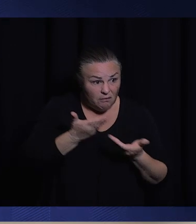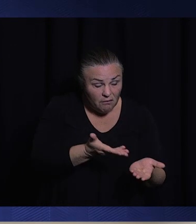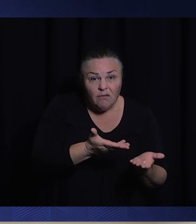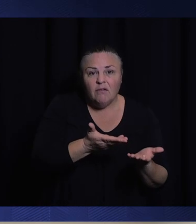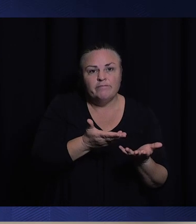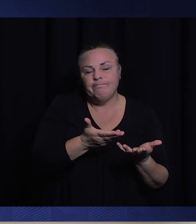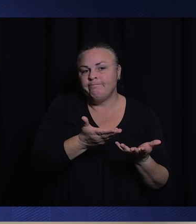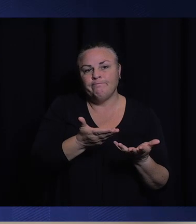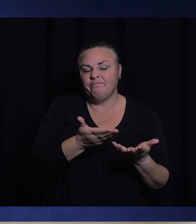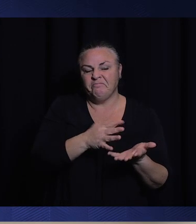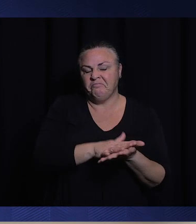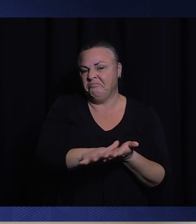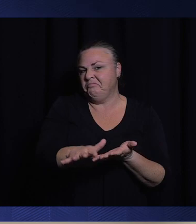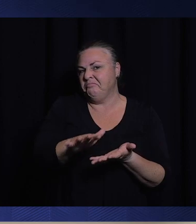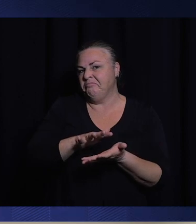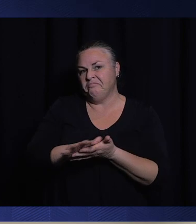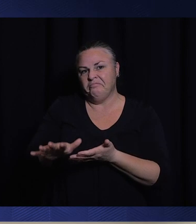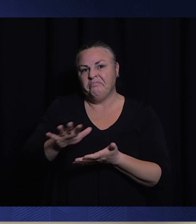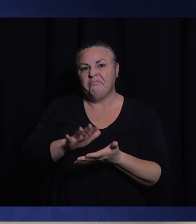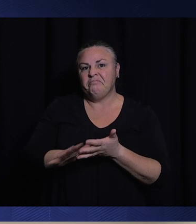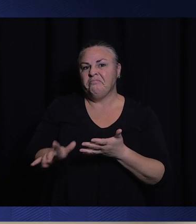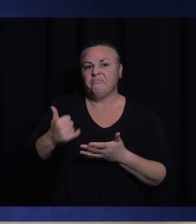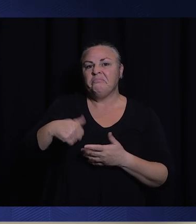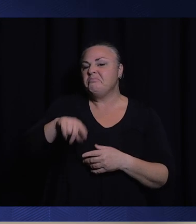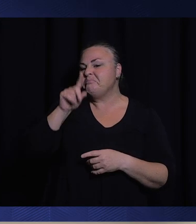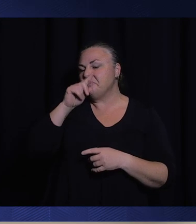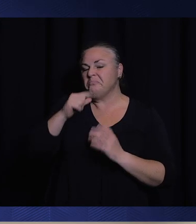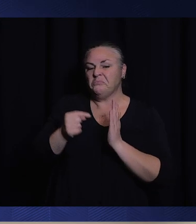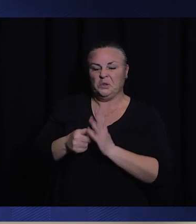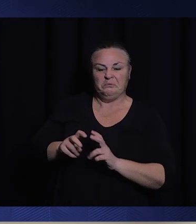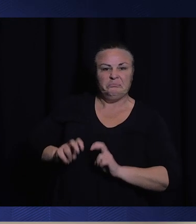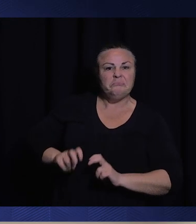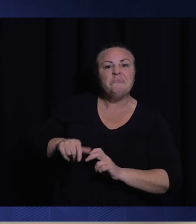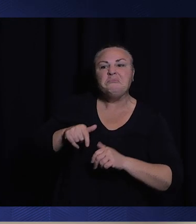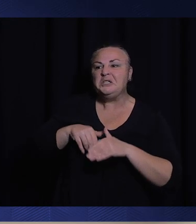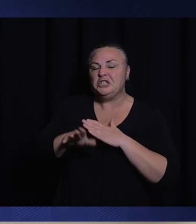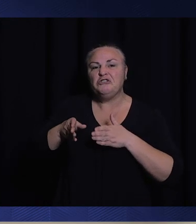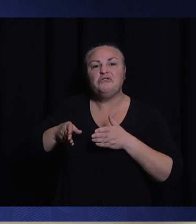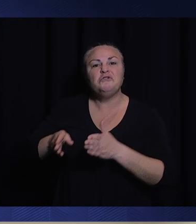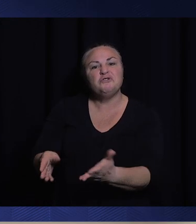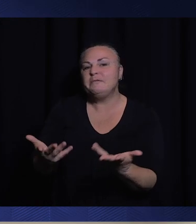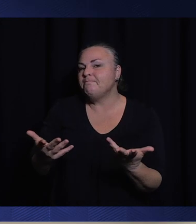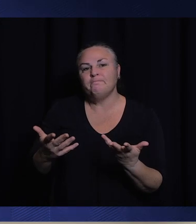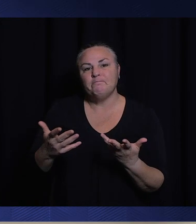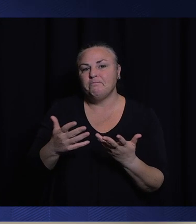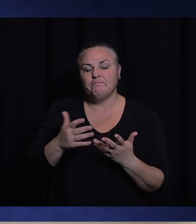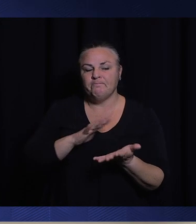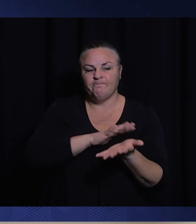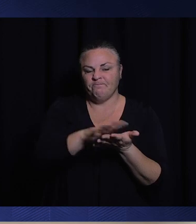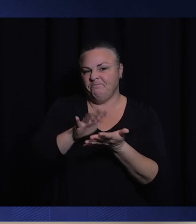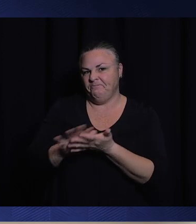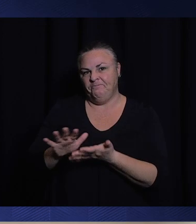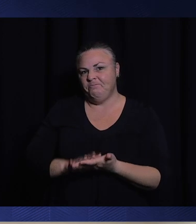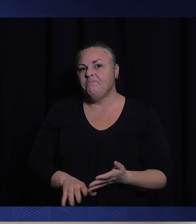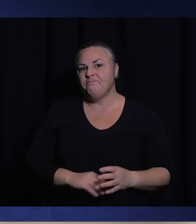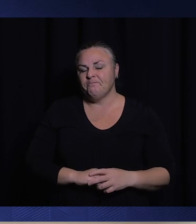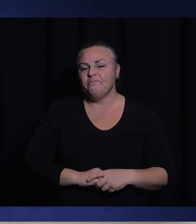water supply catchments, floods and erosion control, sustaining biodiversity and genetic